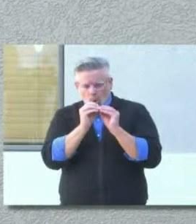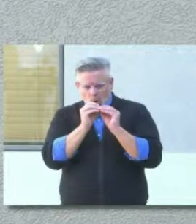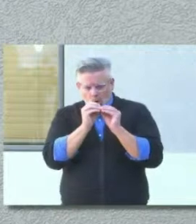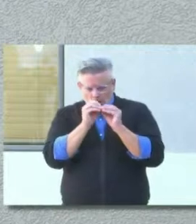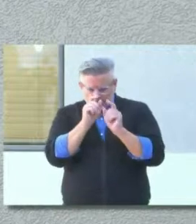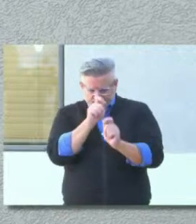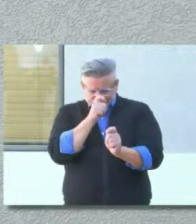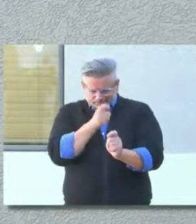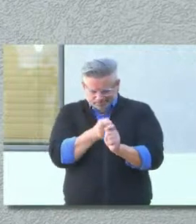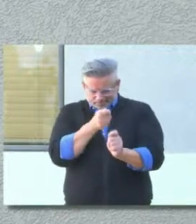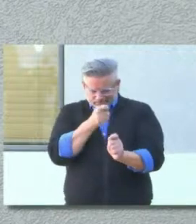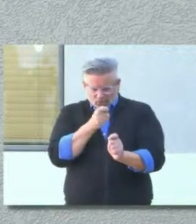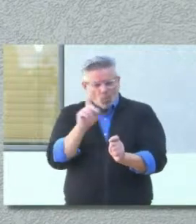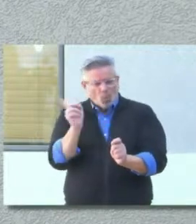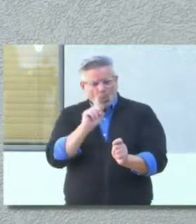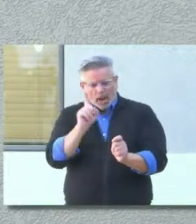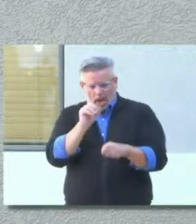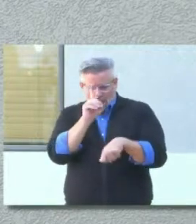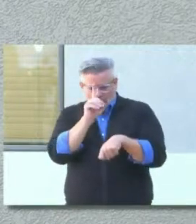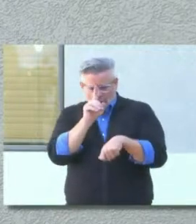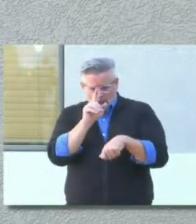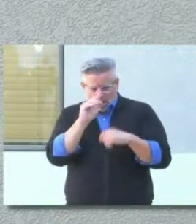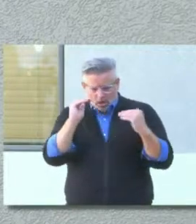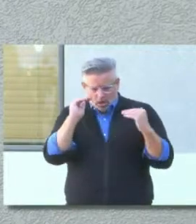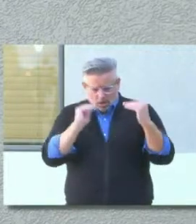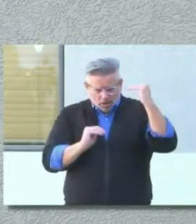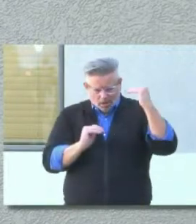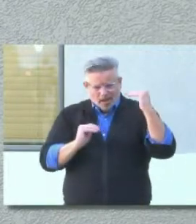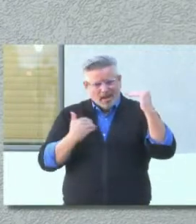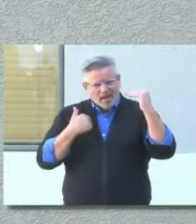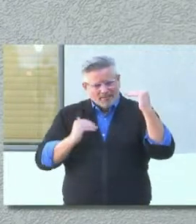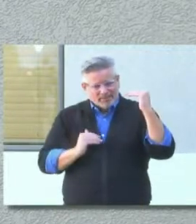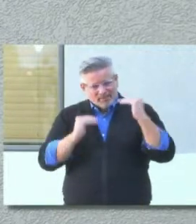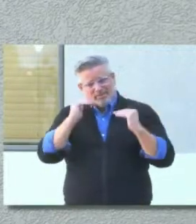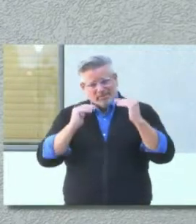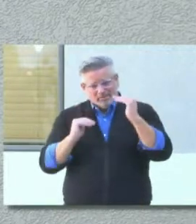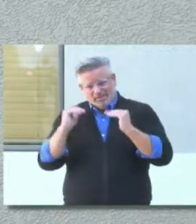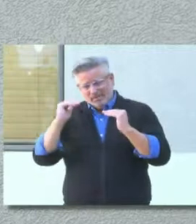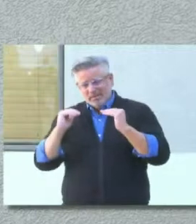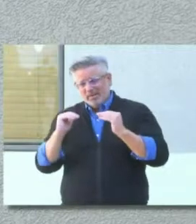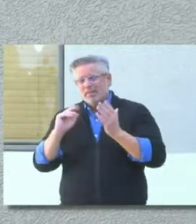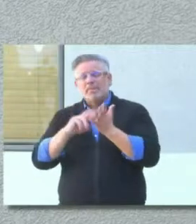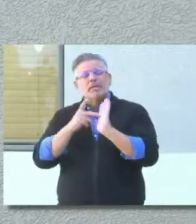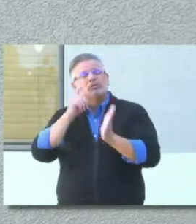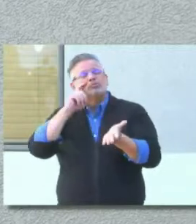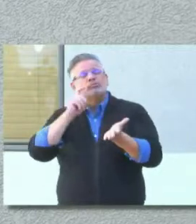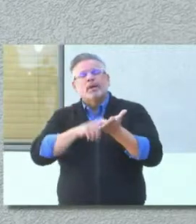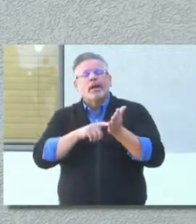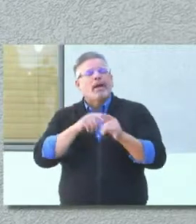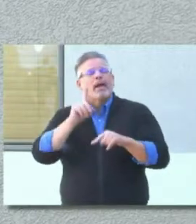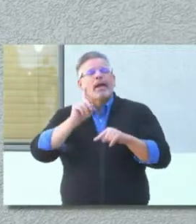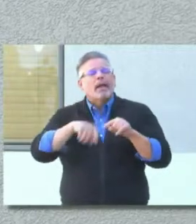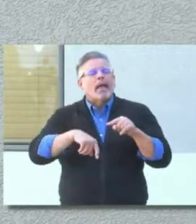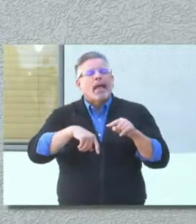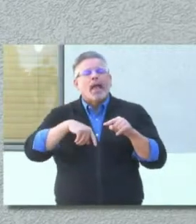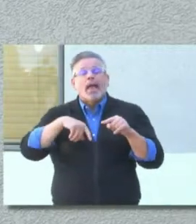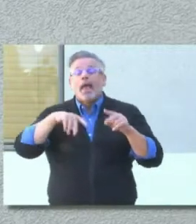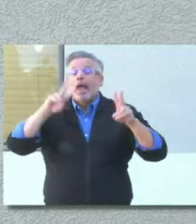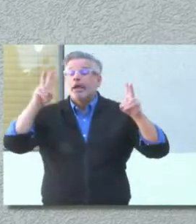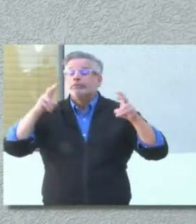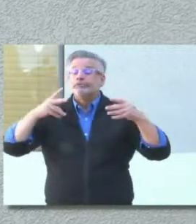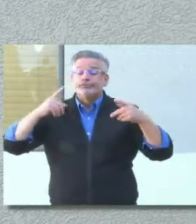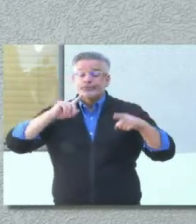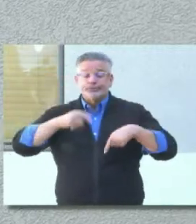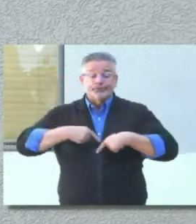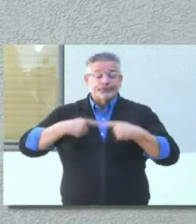terms of addressing where those gaps persist. What I mean by granularity is a recognition that you can't sell down